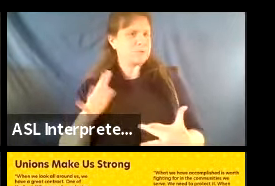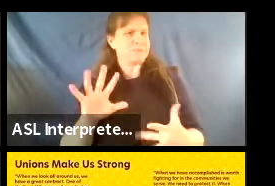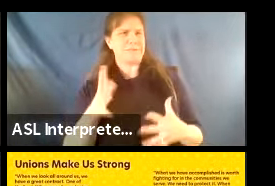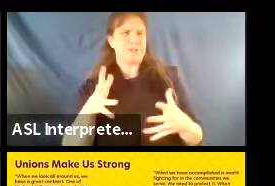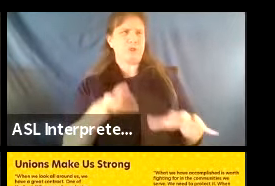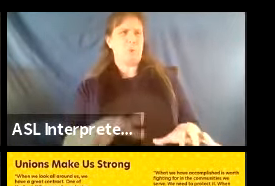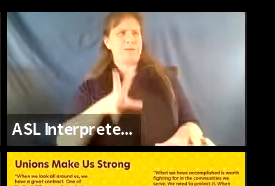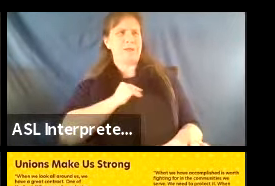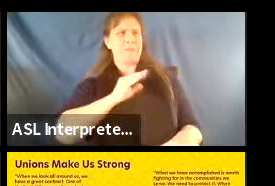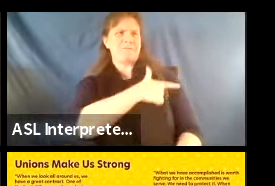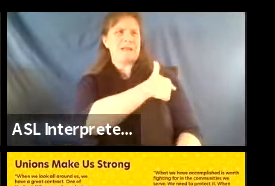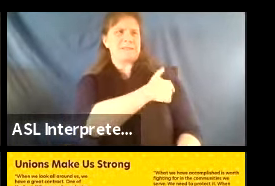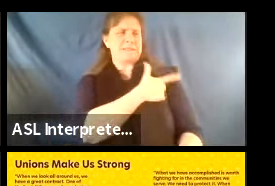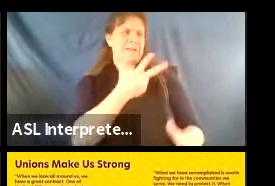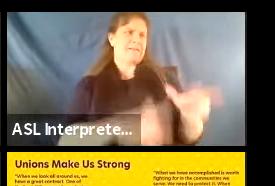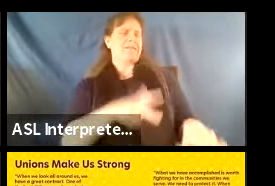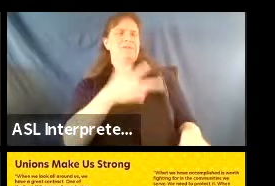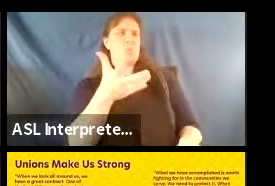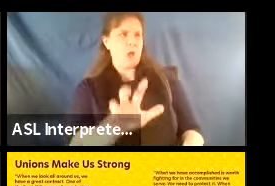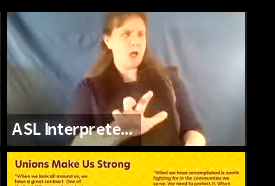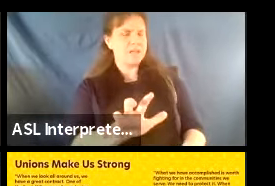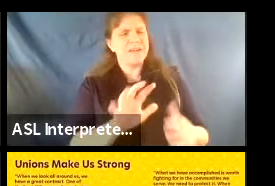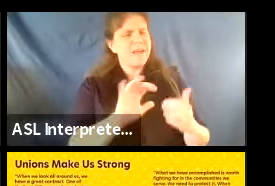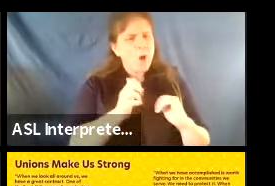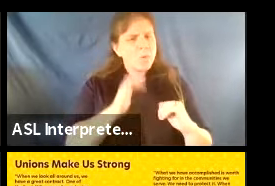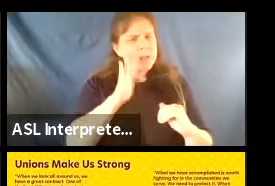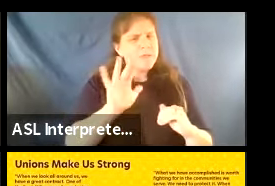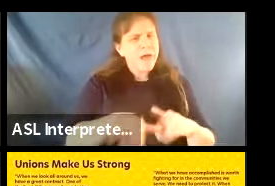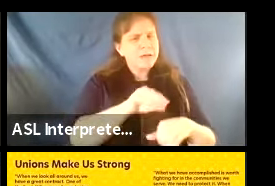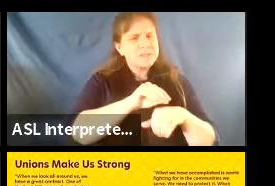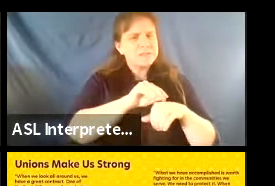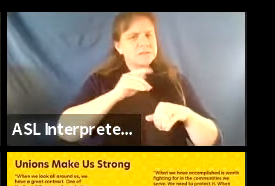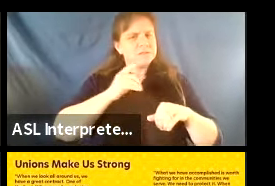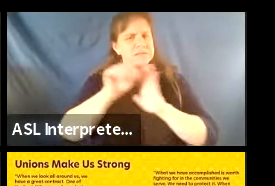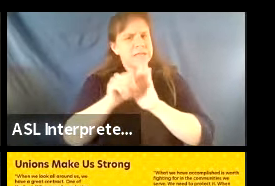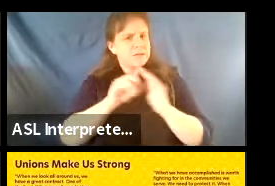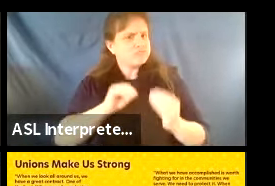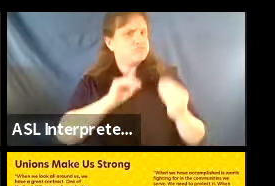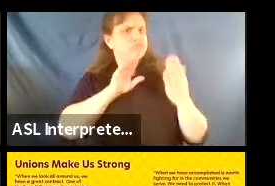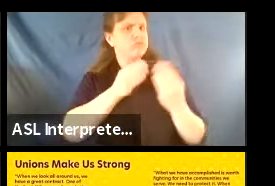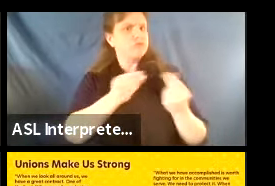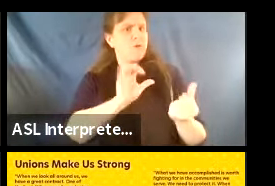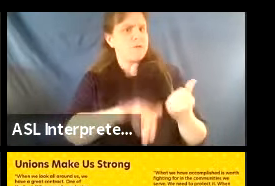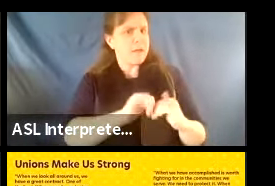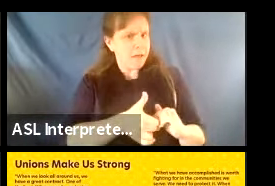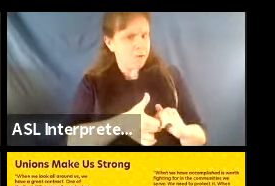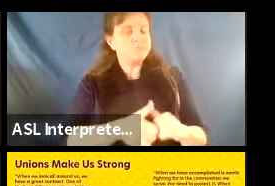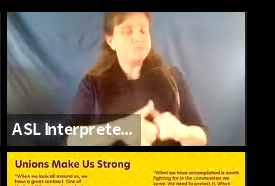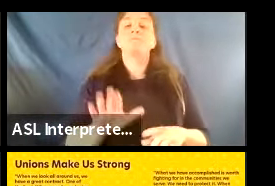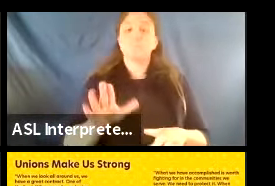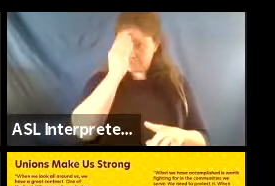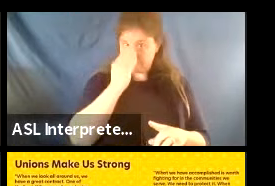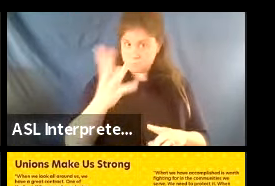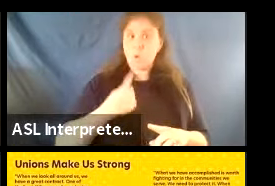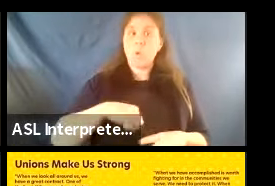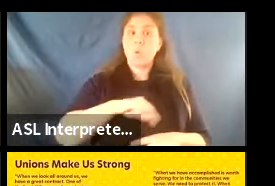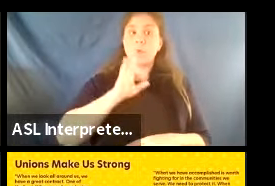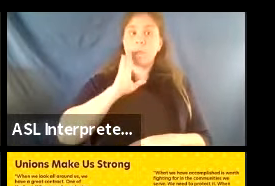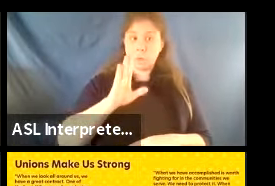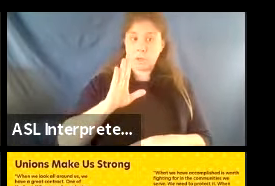talk about engagement, we're going to share some information about data